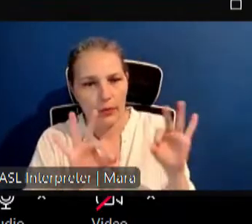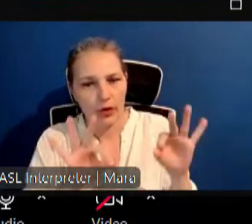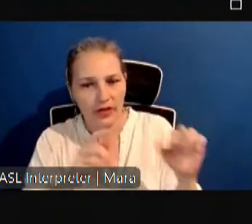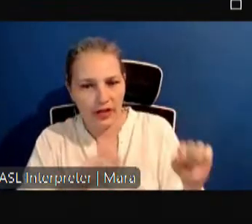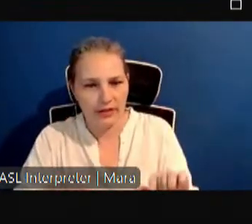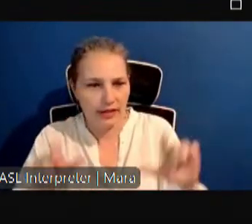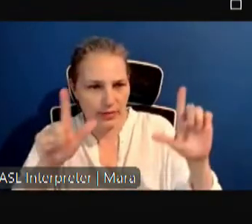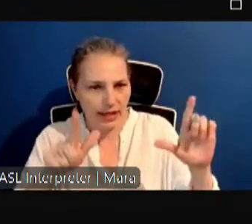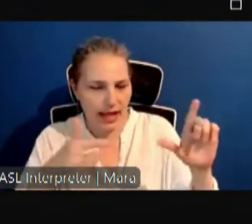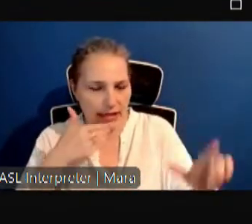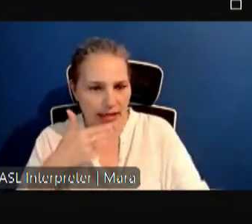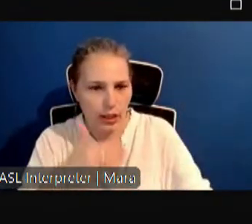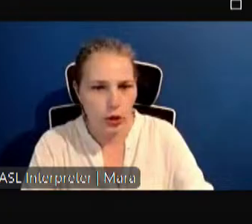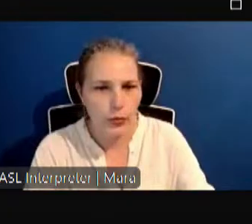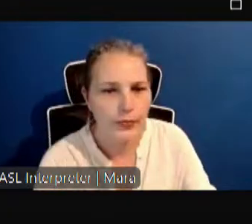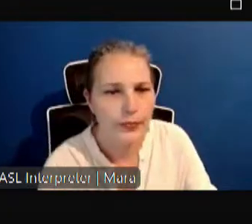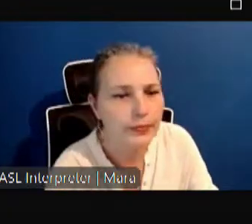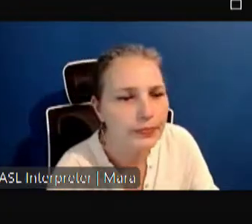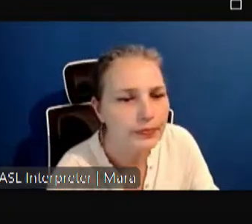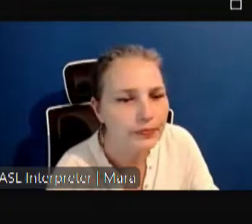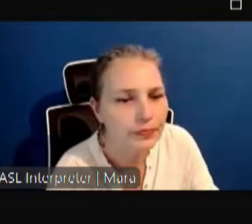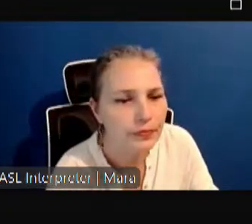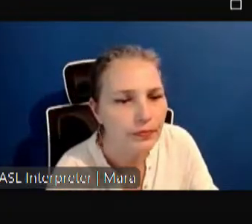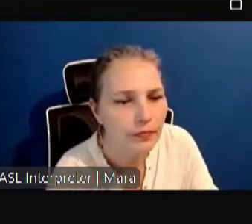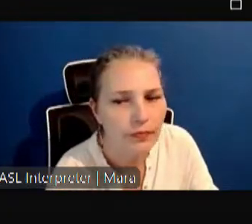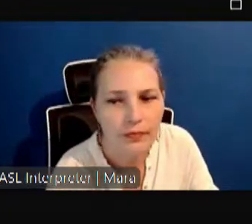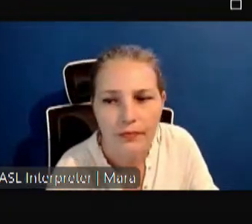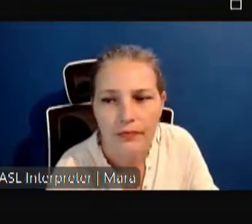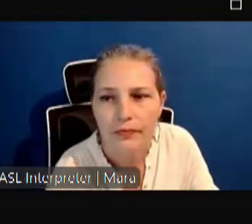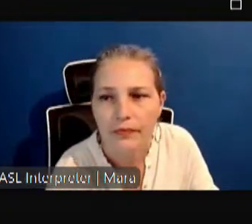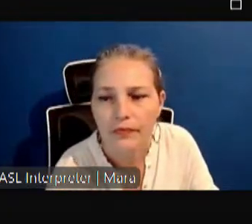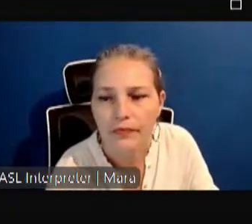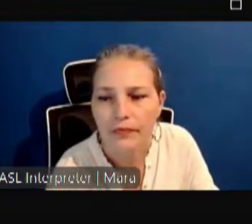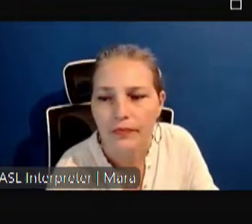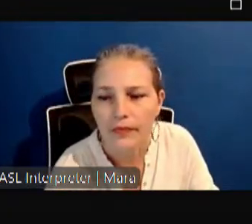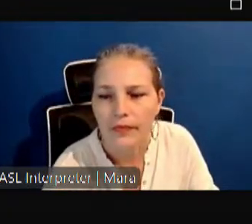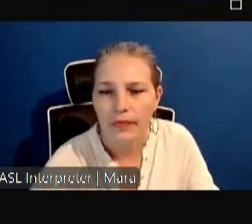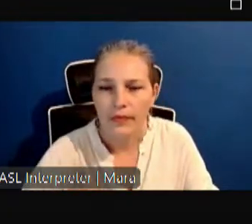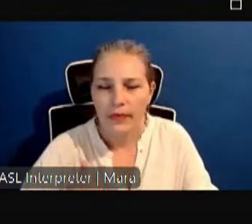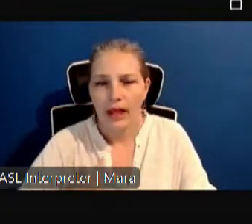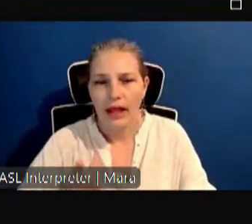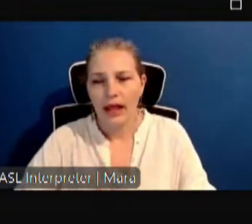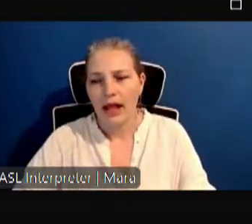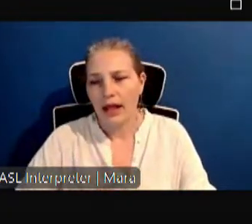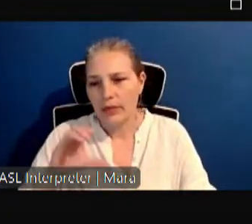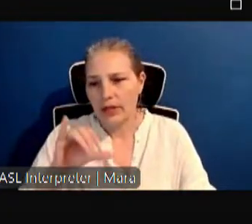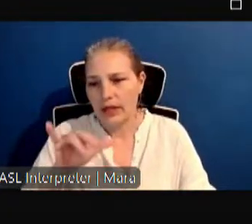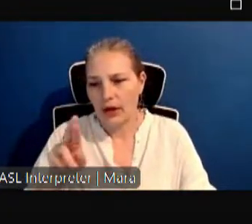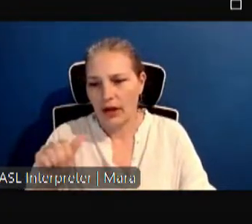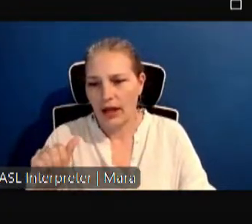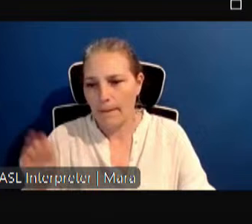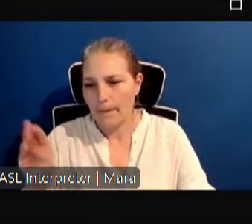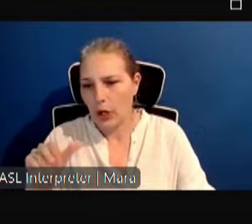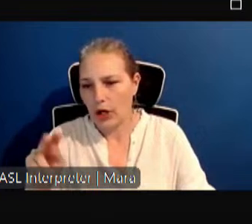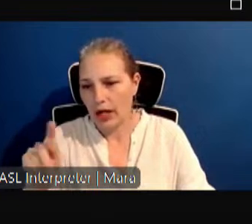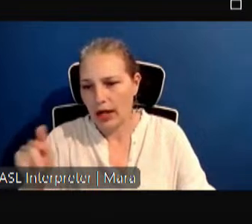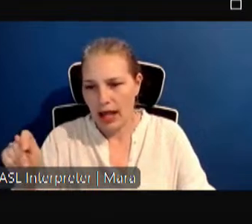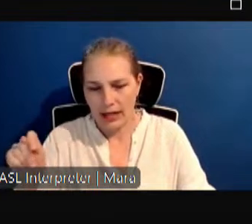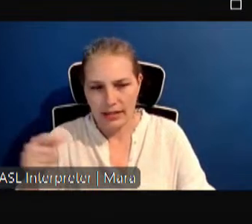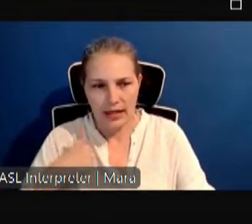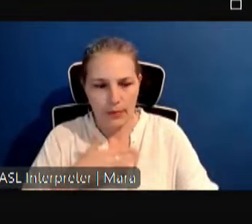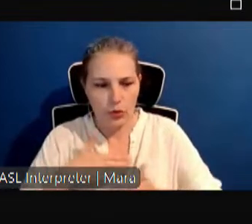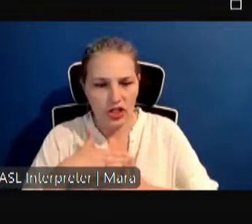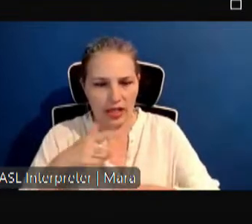you. Excellent. And we'll jump right into the first slide. I'm Kiara Barnett with LA County Public Works, and I appreciate the time today to